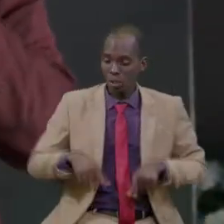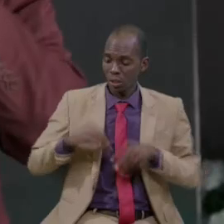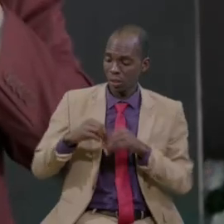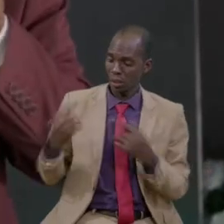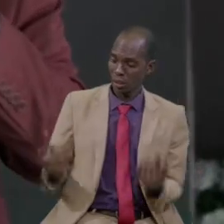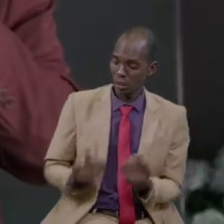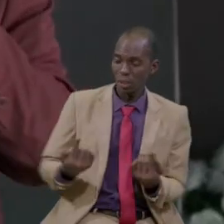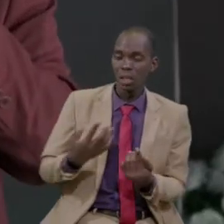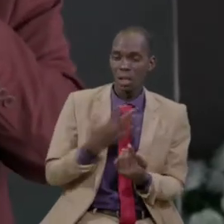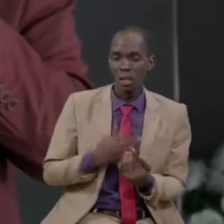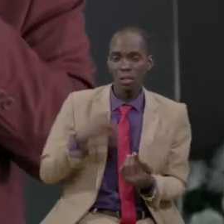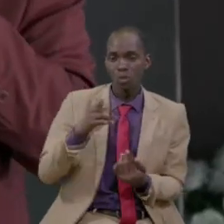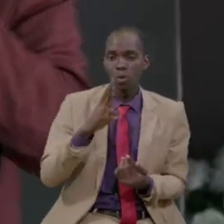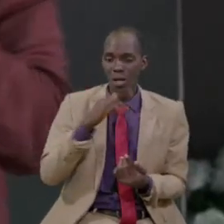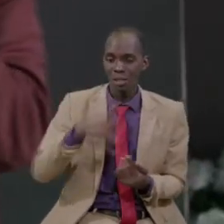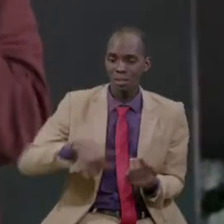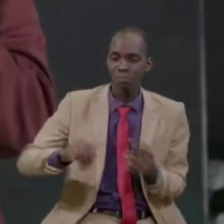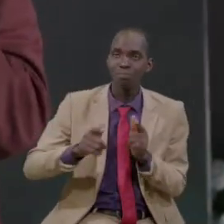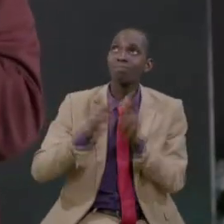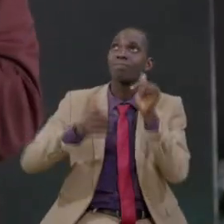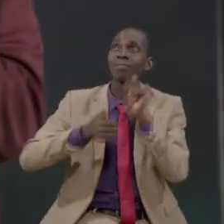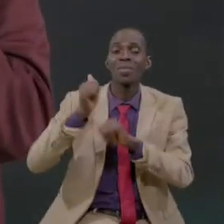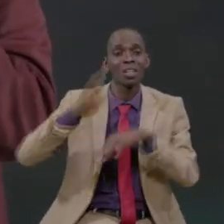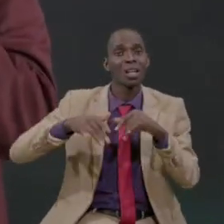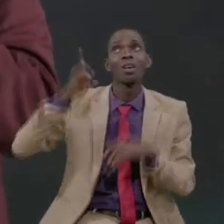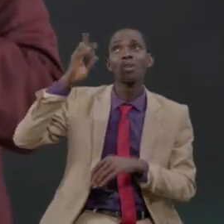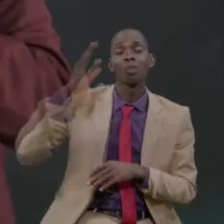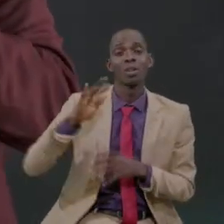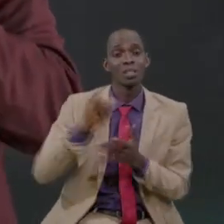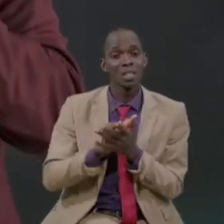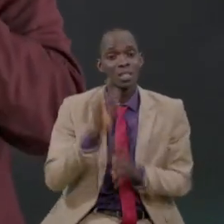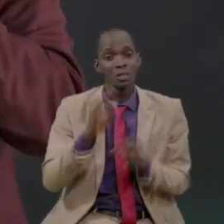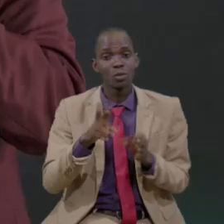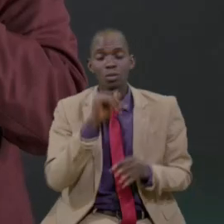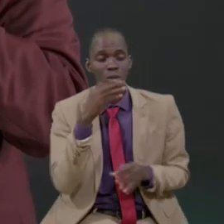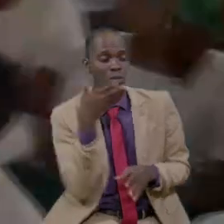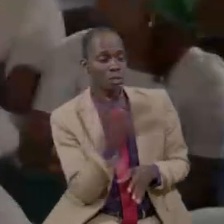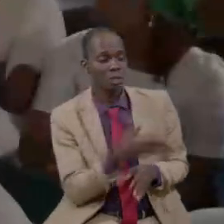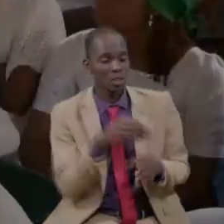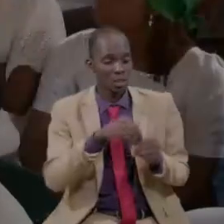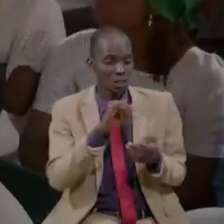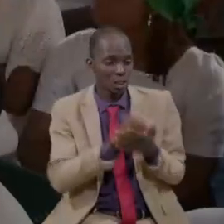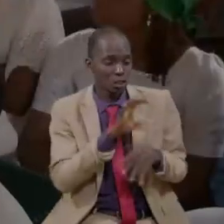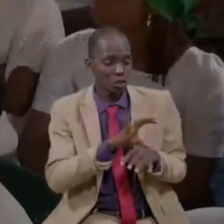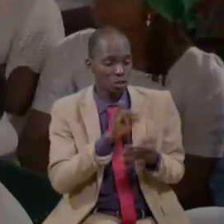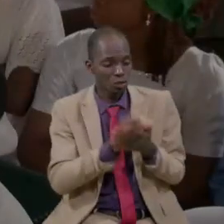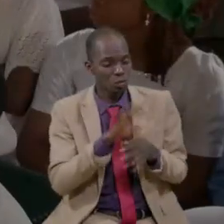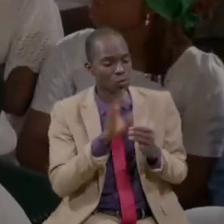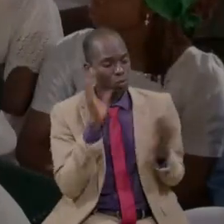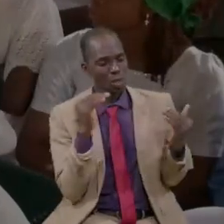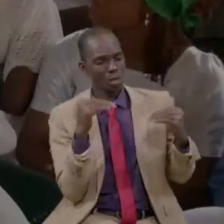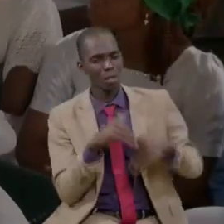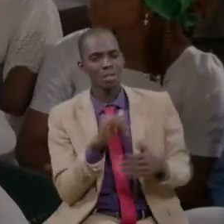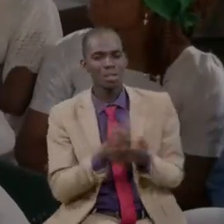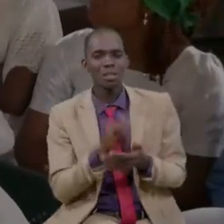not there, the ministry will collapse. That's blasphemy. God